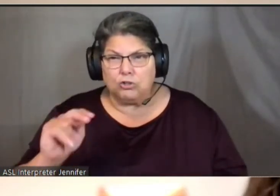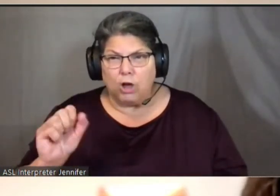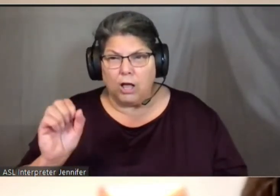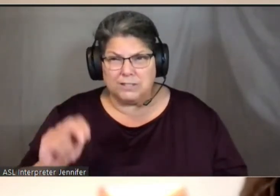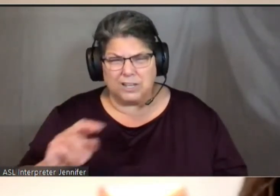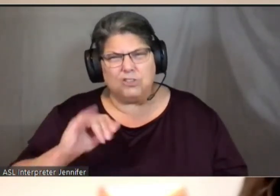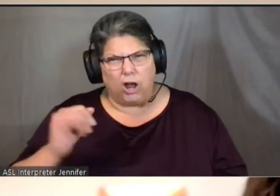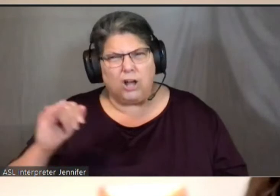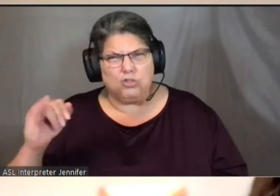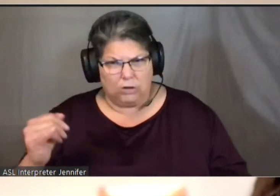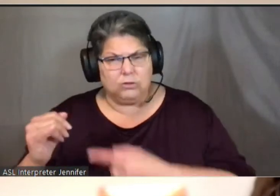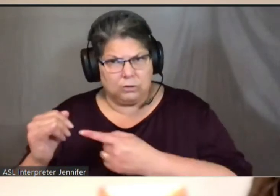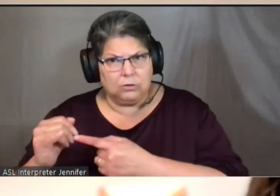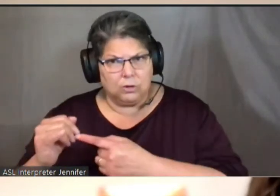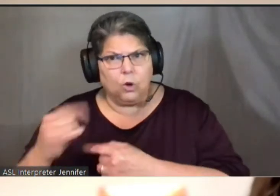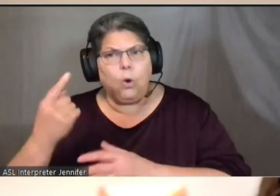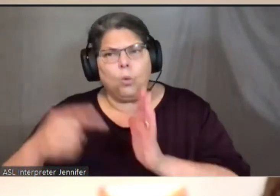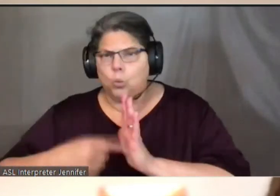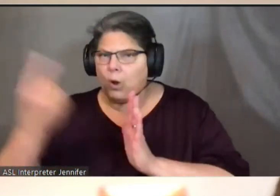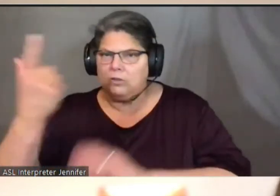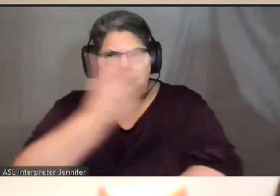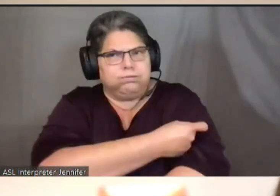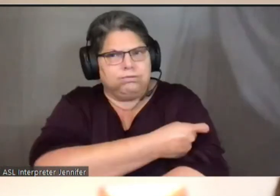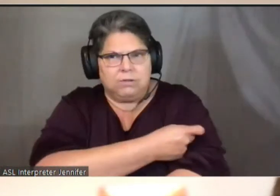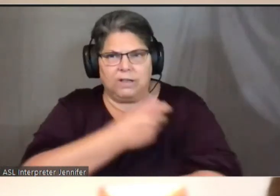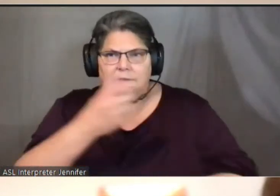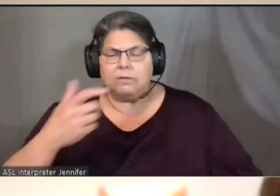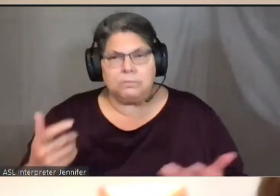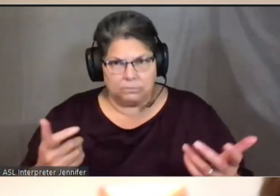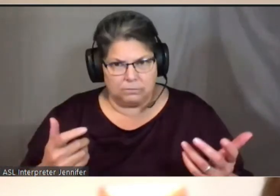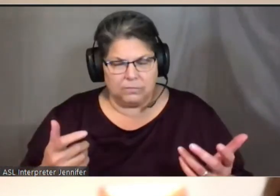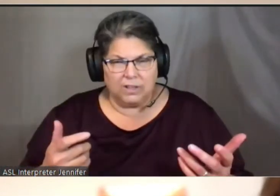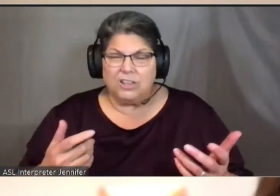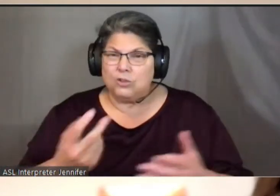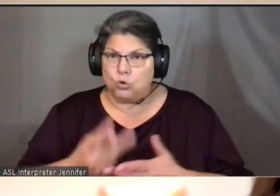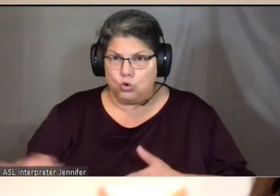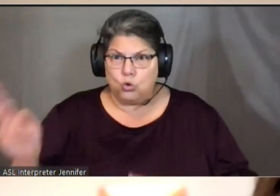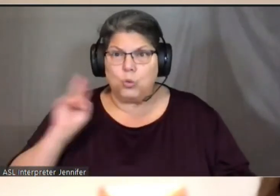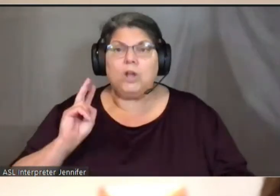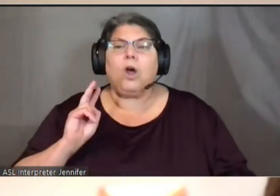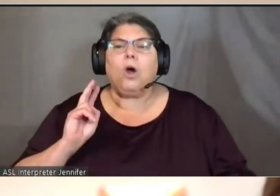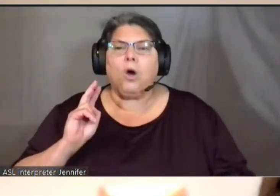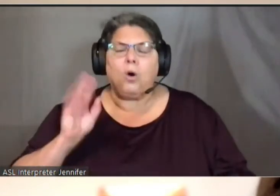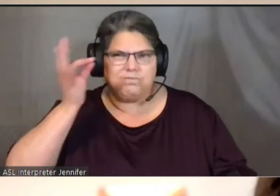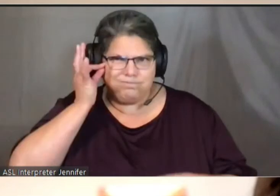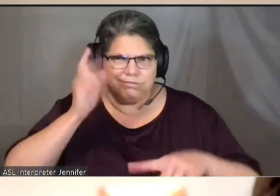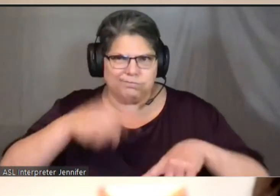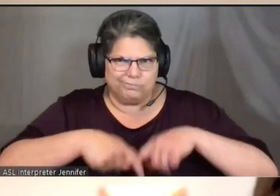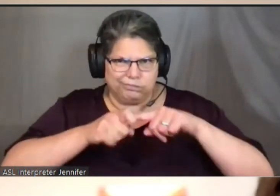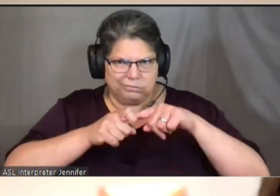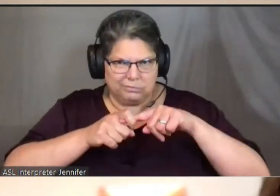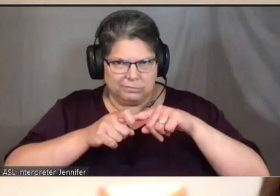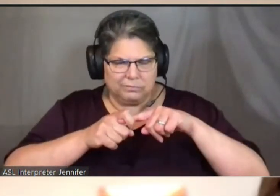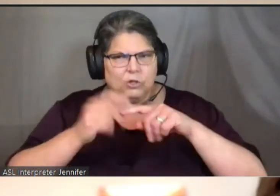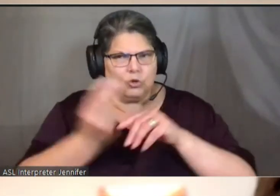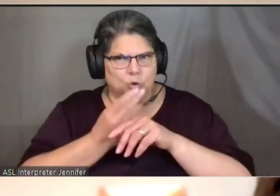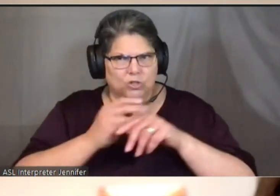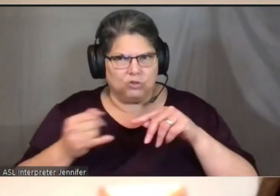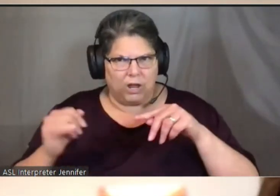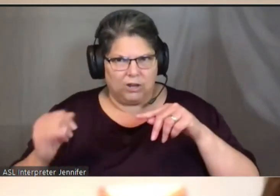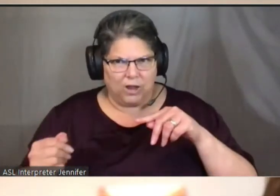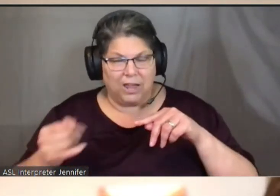ago, Johnson & Johnson one-shot vaccine was put on pause due to the very rare occurrence of blood clots